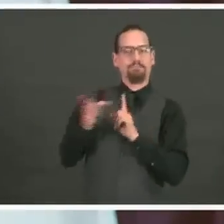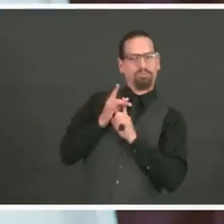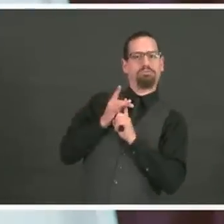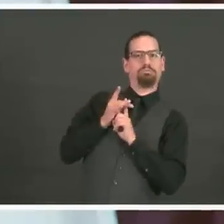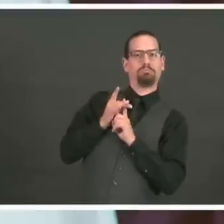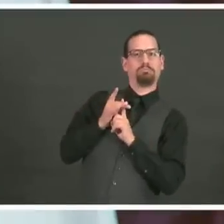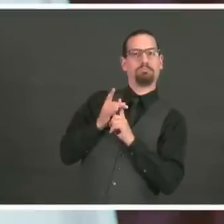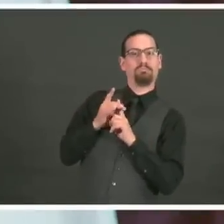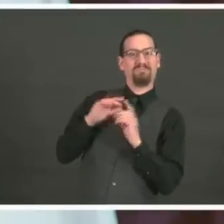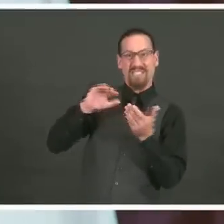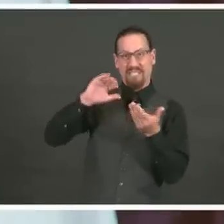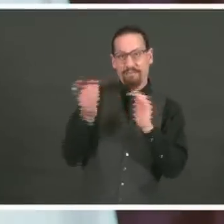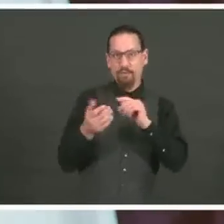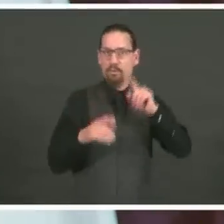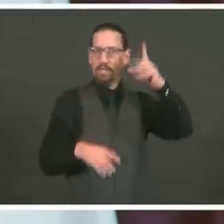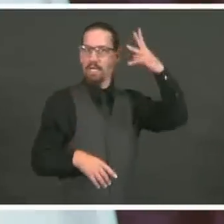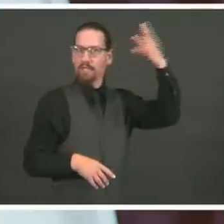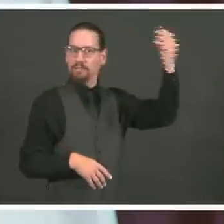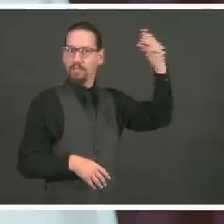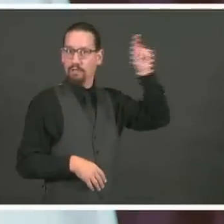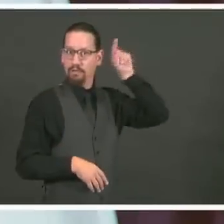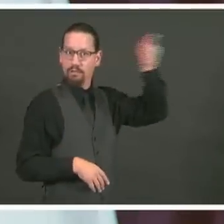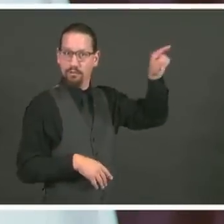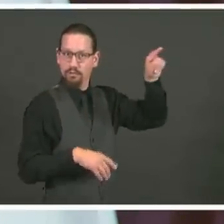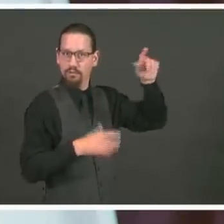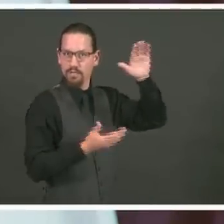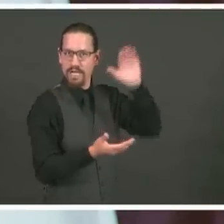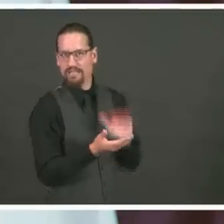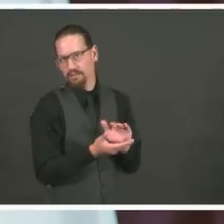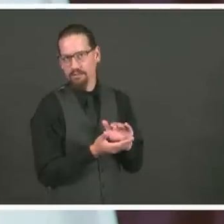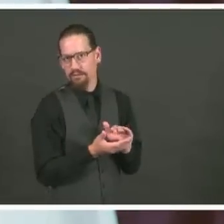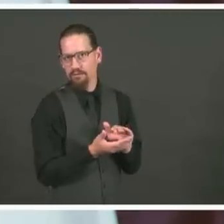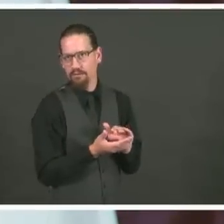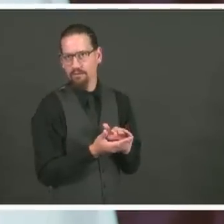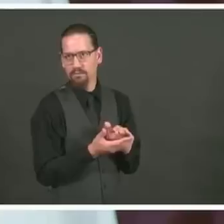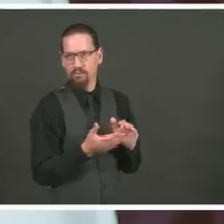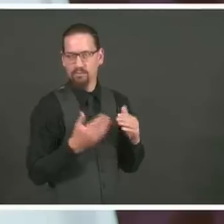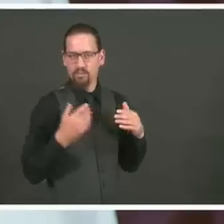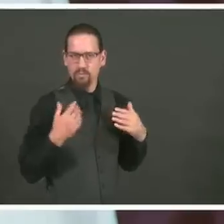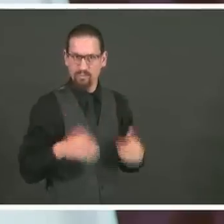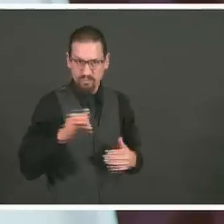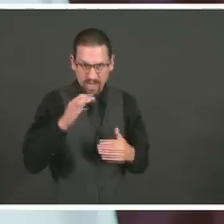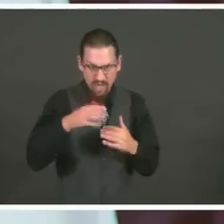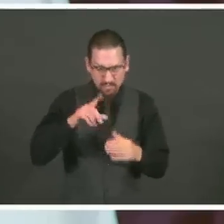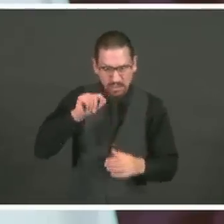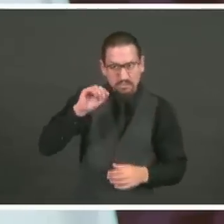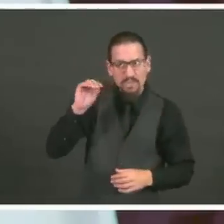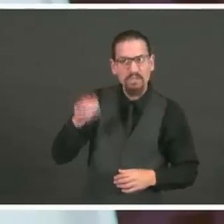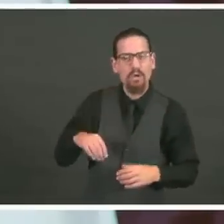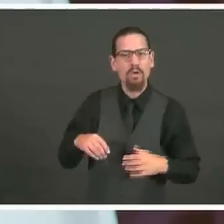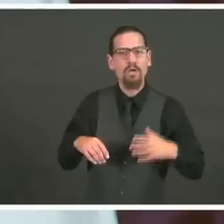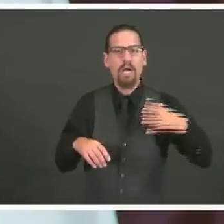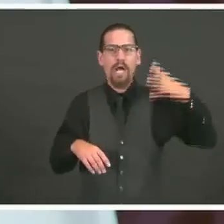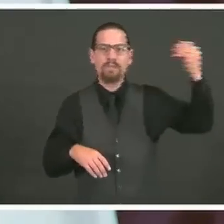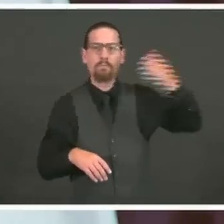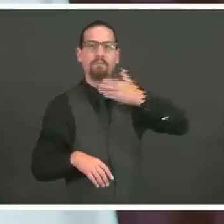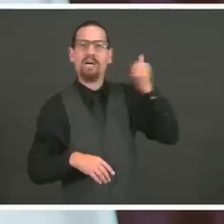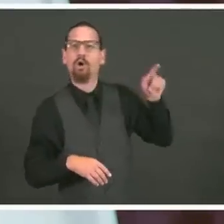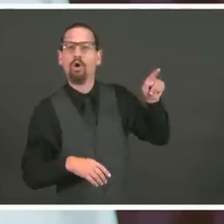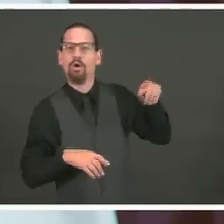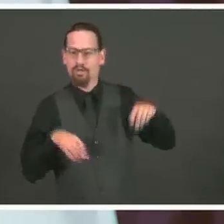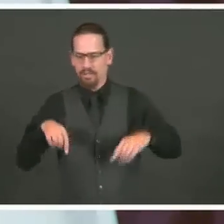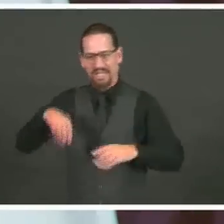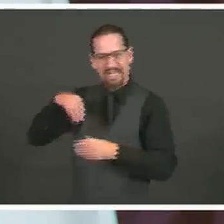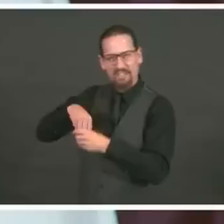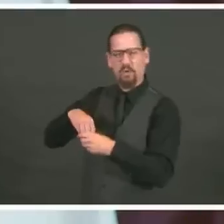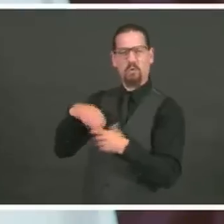astounding. So for the next few months, while the weather is nice, we want everybody to get outside and do